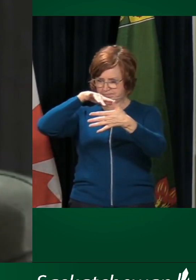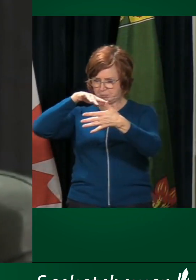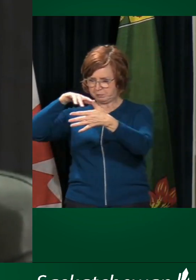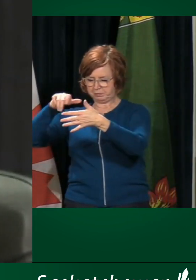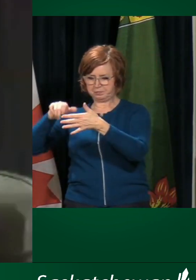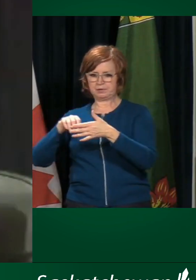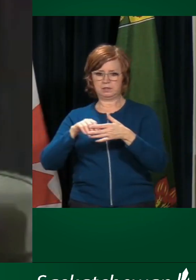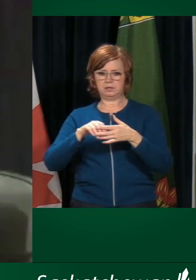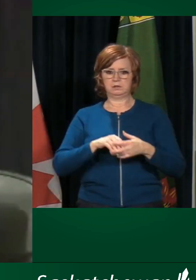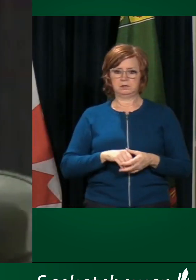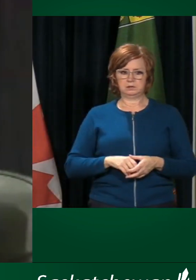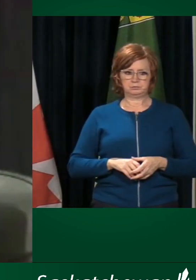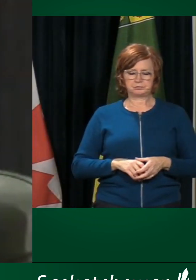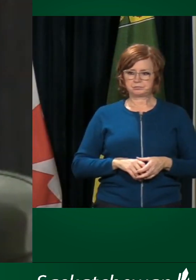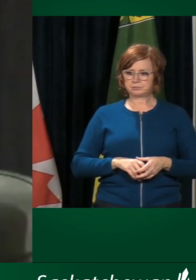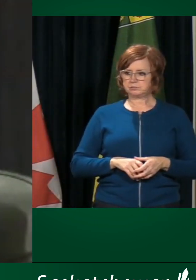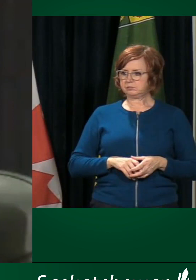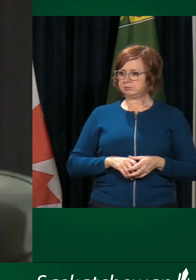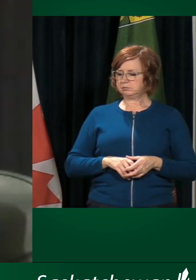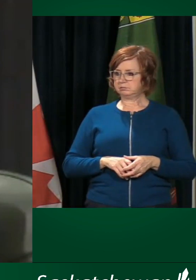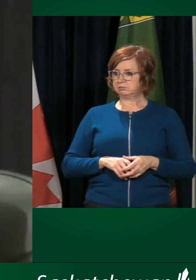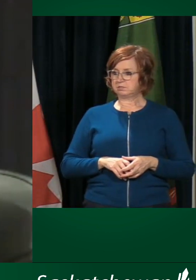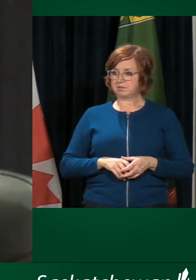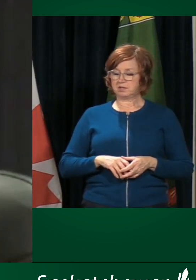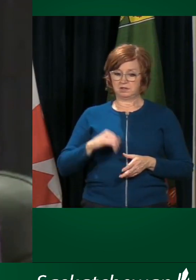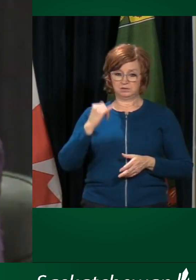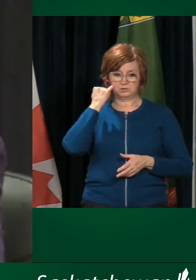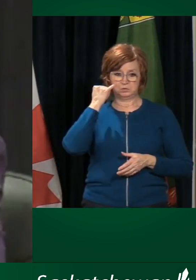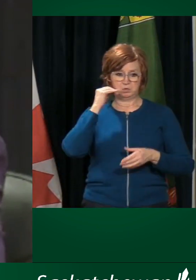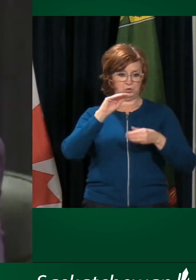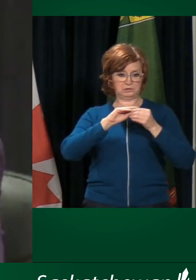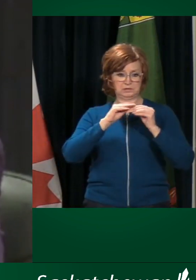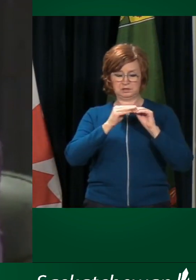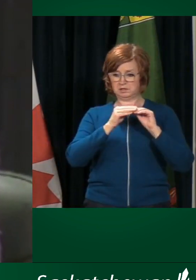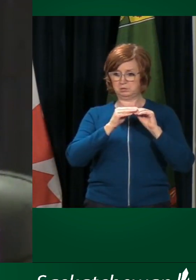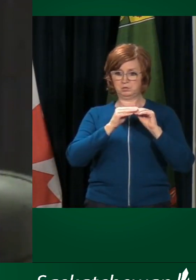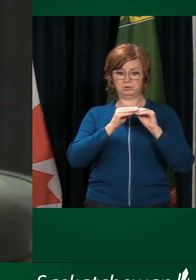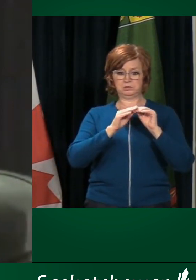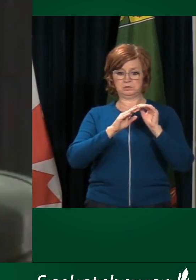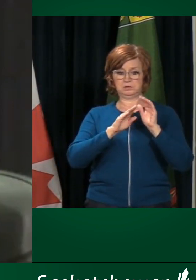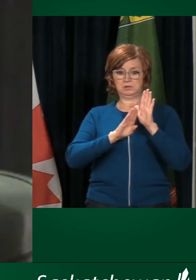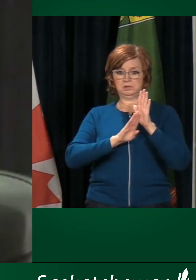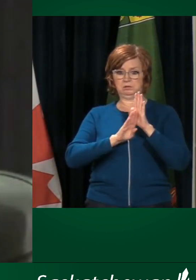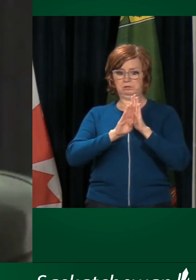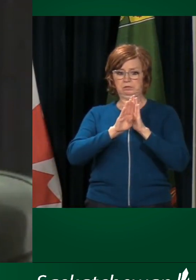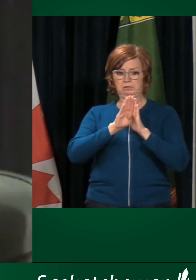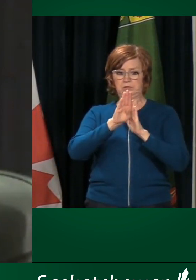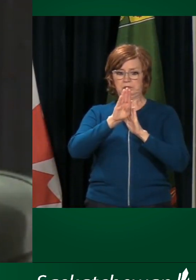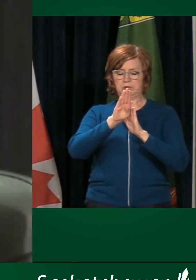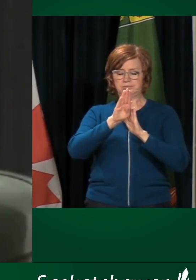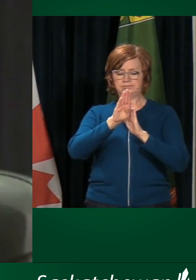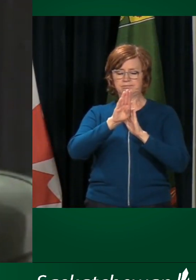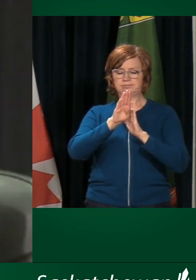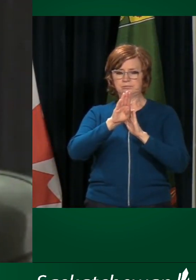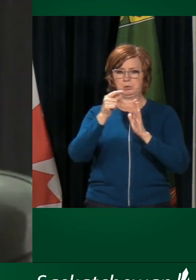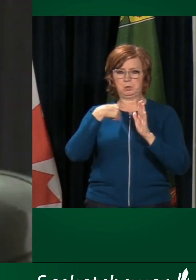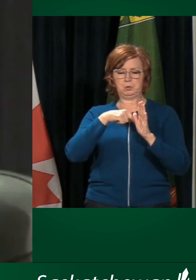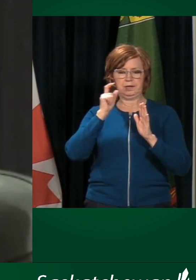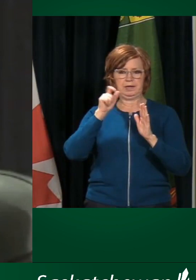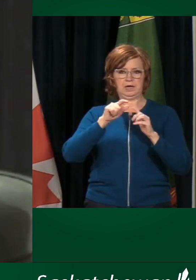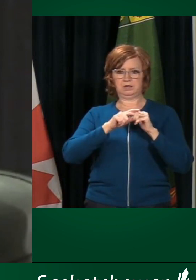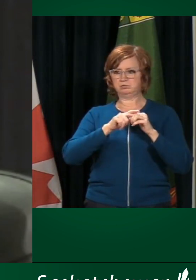on in its phases, and it will inform us. And if we don't stay flat, then we know we're going to have to back